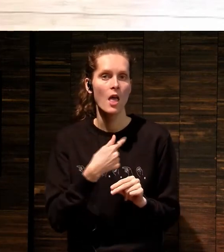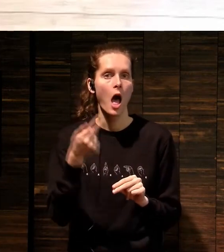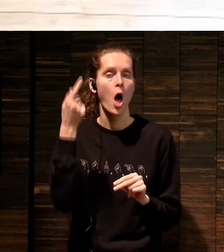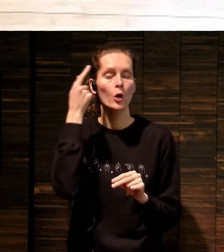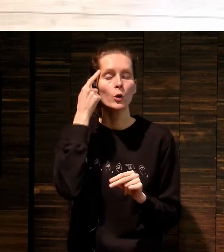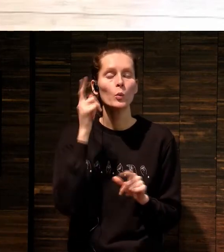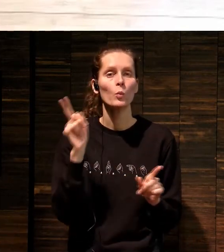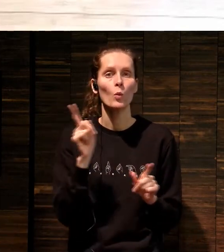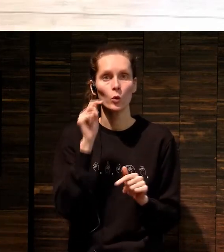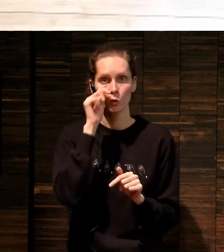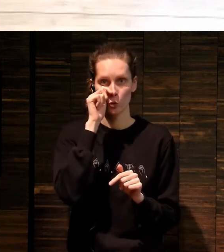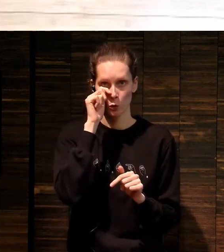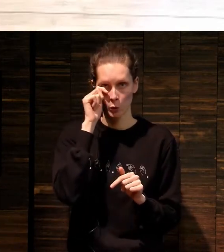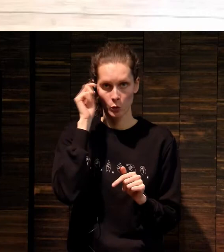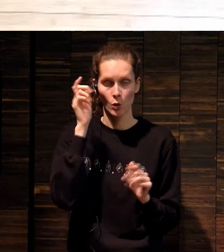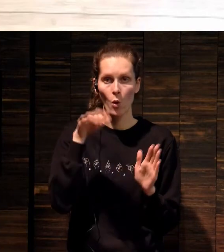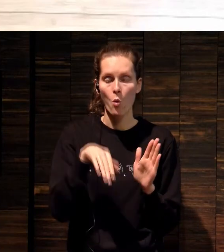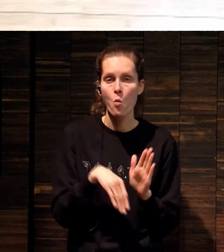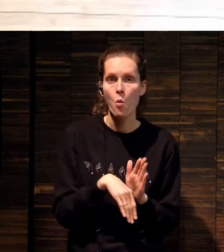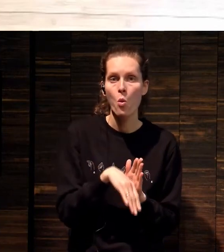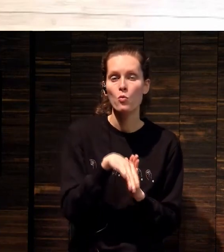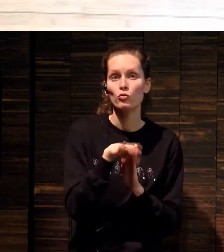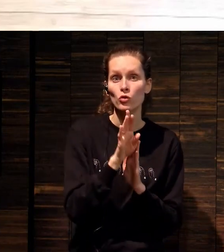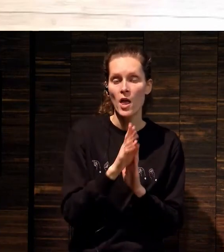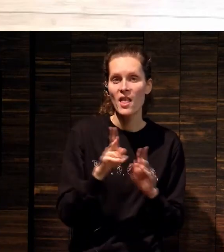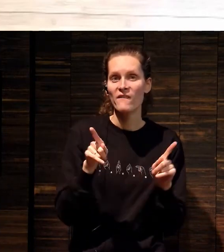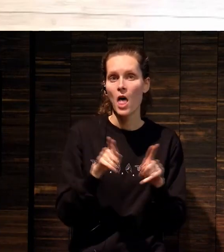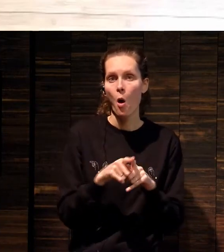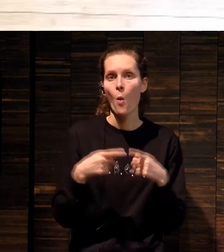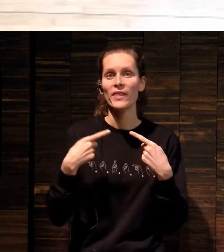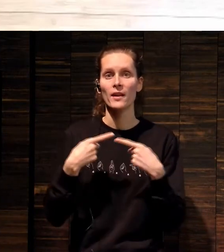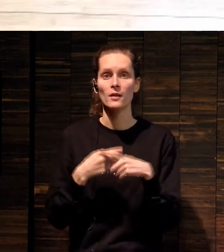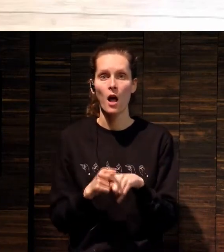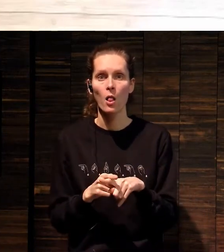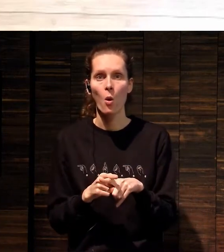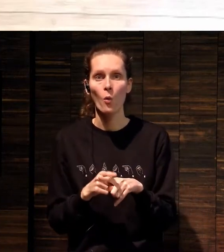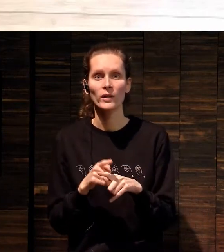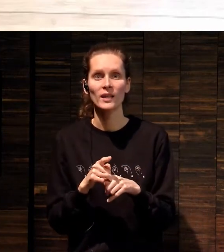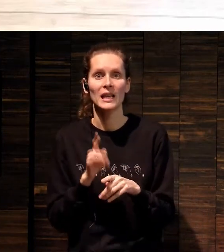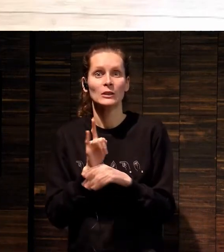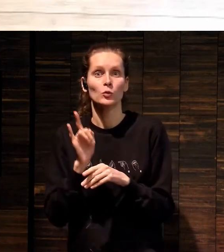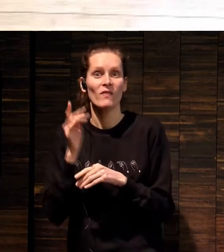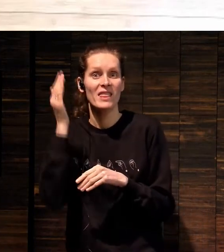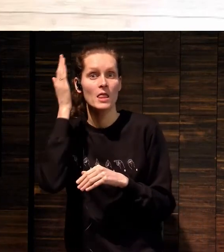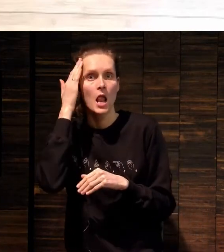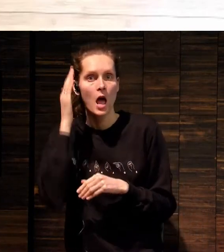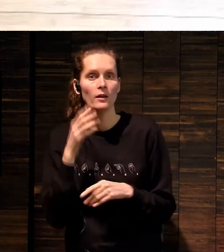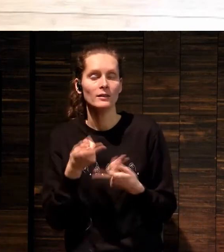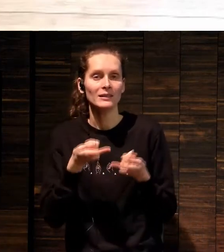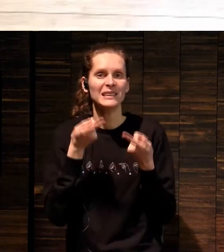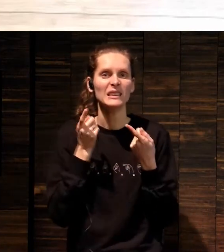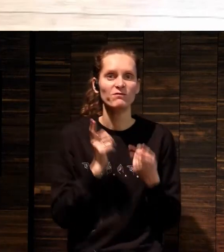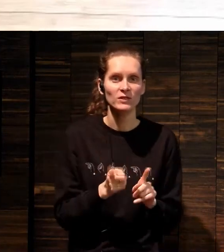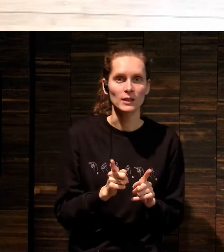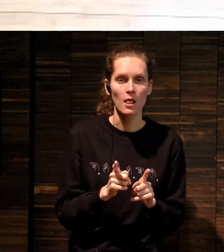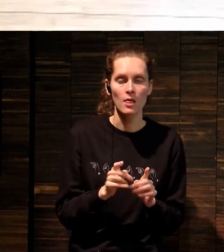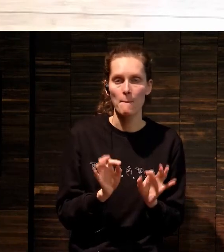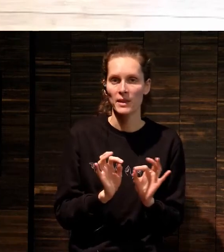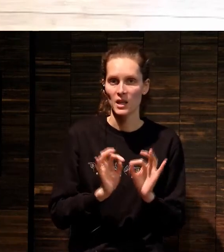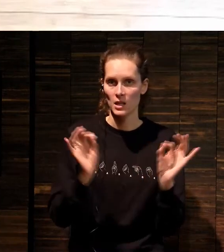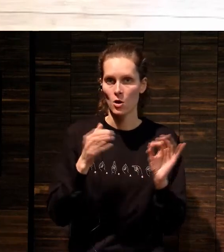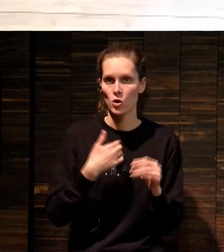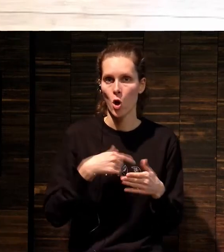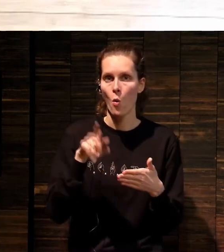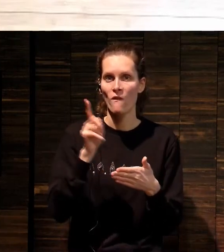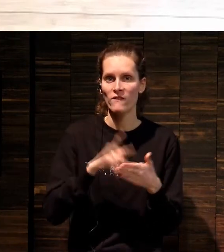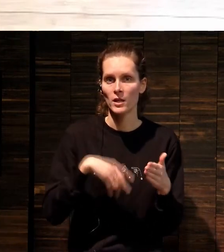in the growth in AI technology will be really stunning, especially in the next couple of years, just because in